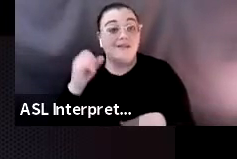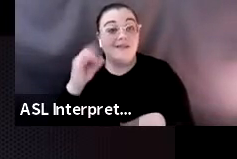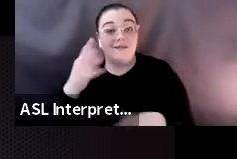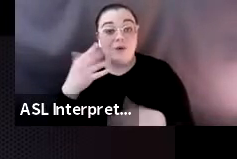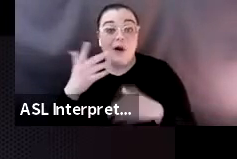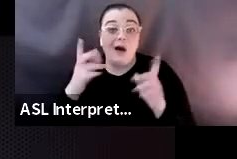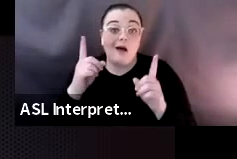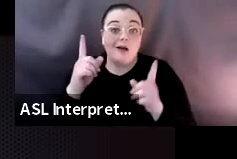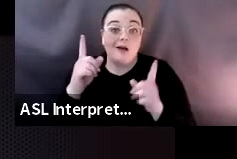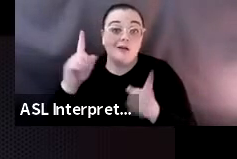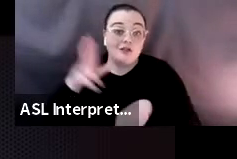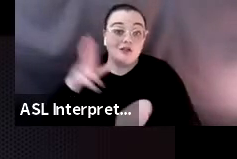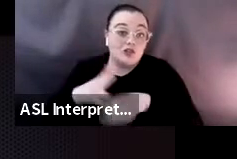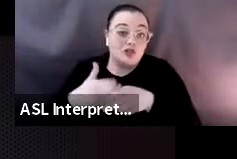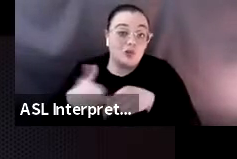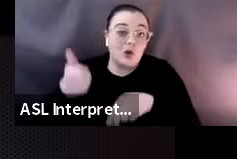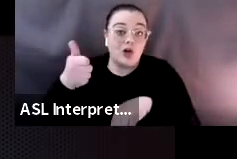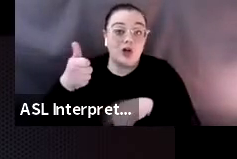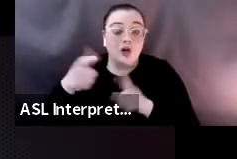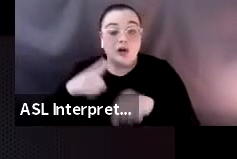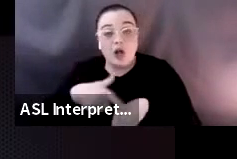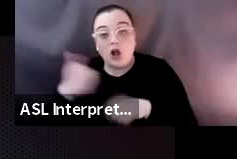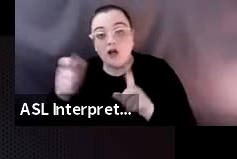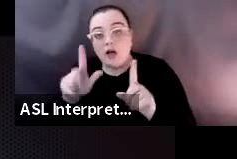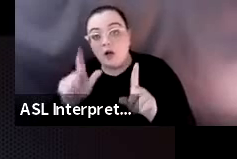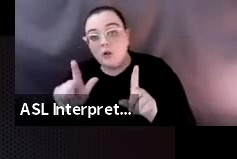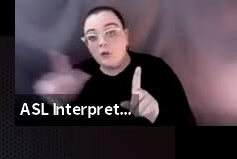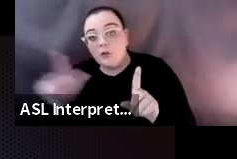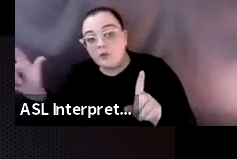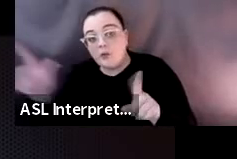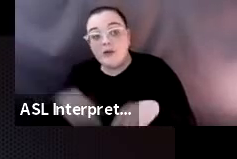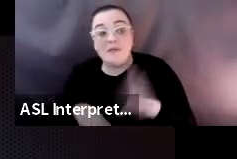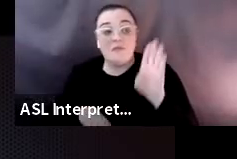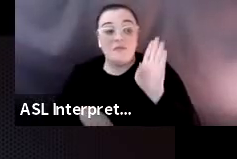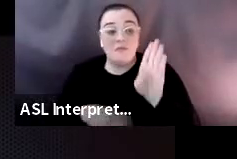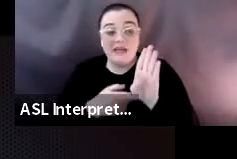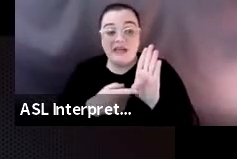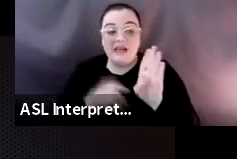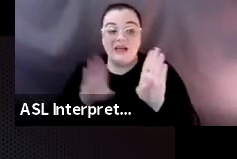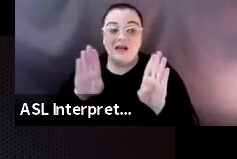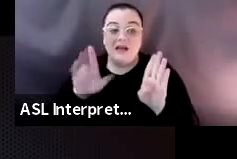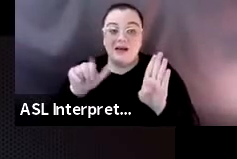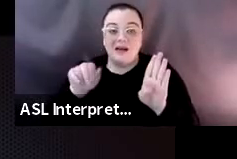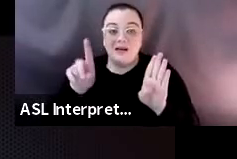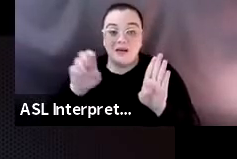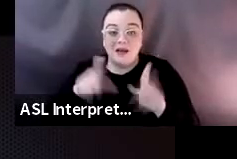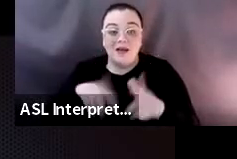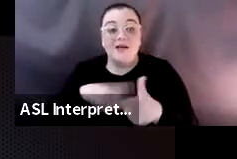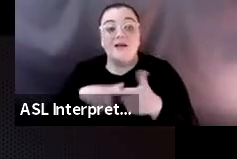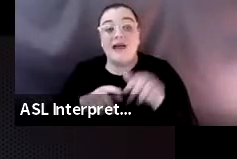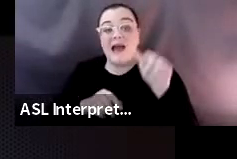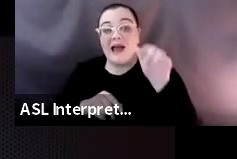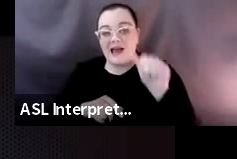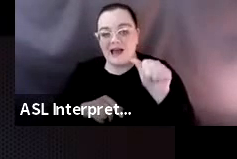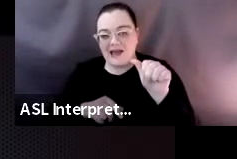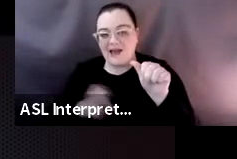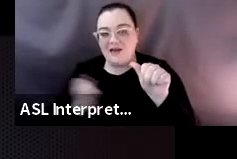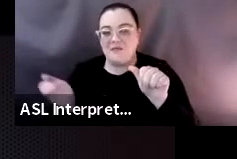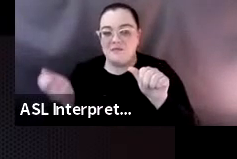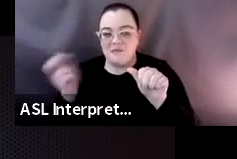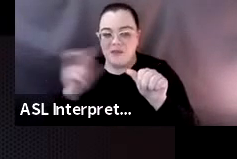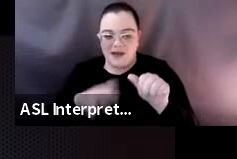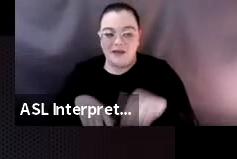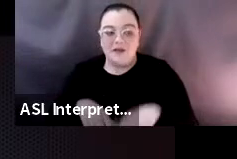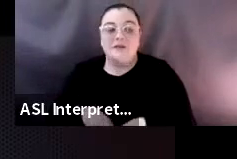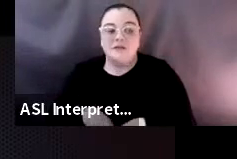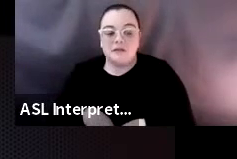shorter. Drag ends of clips to shorten, obviously. B for blade tool, that's a good one to remember. A to go back to that cursor. Then